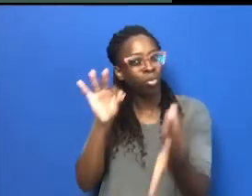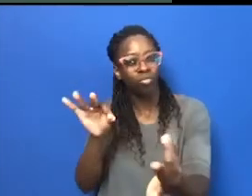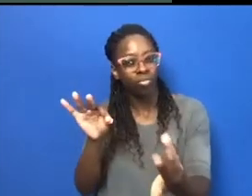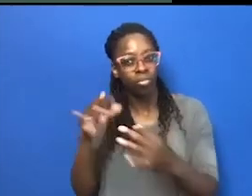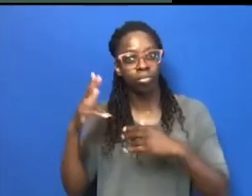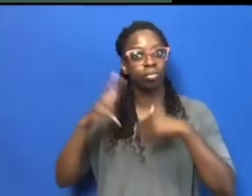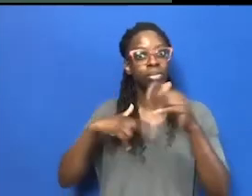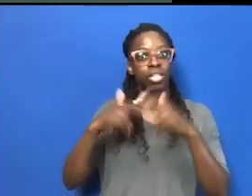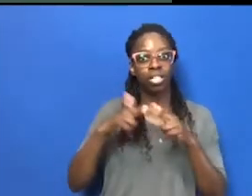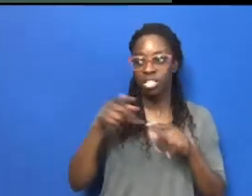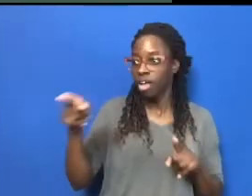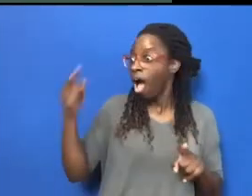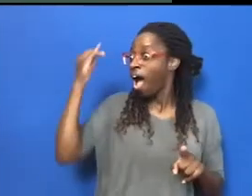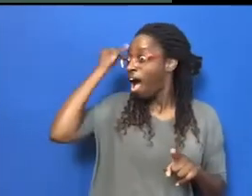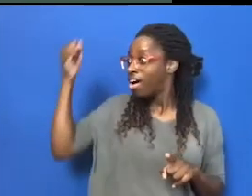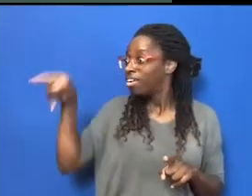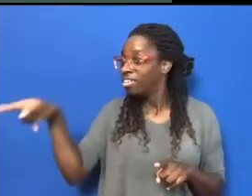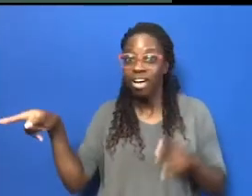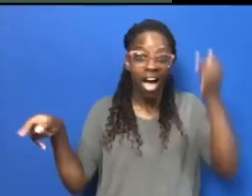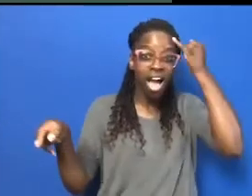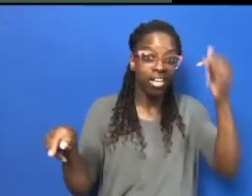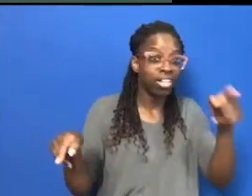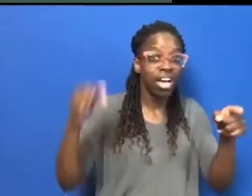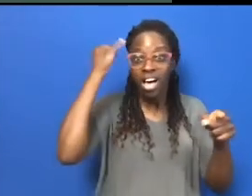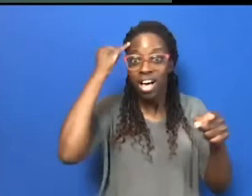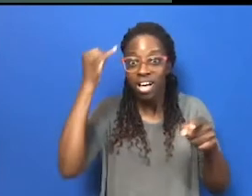ideas and challenges them even more.